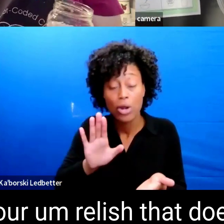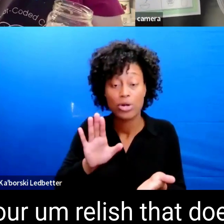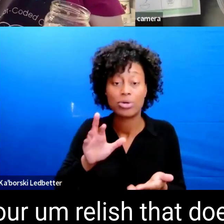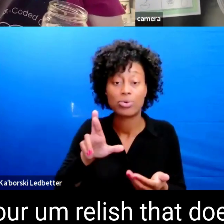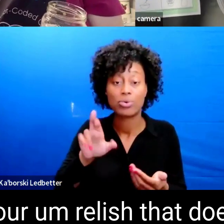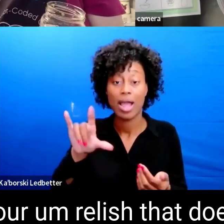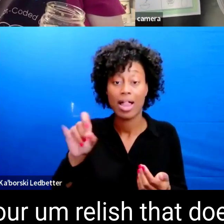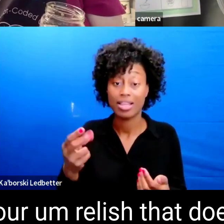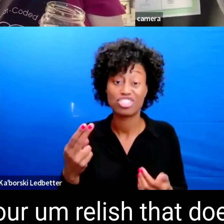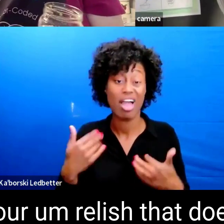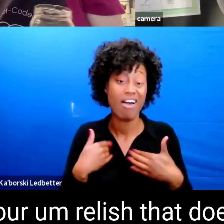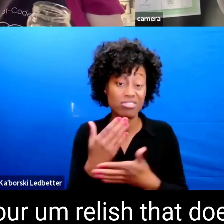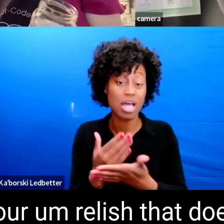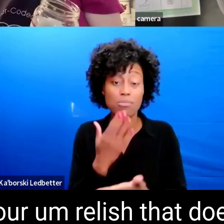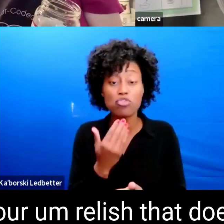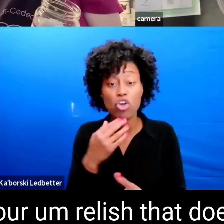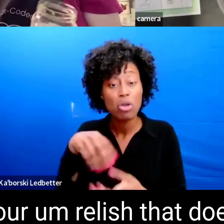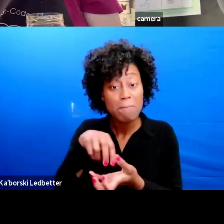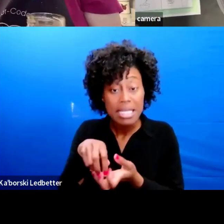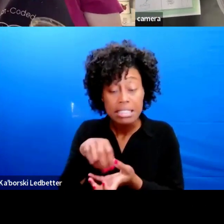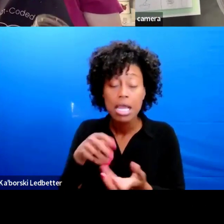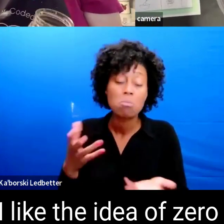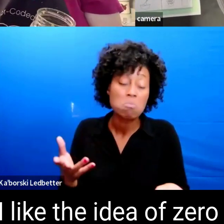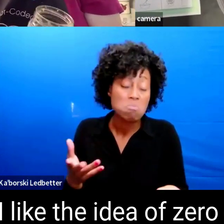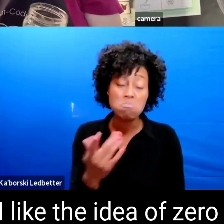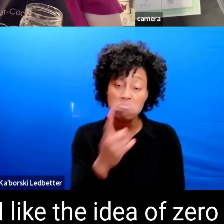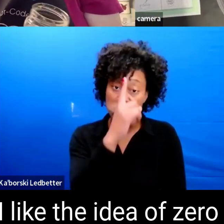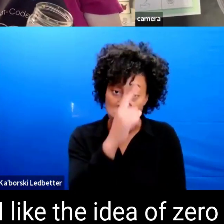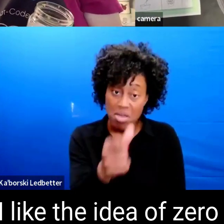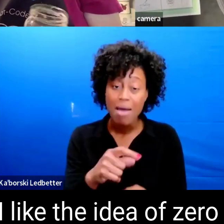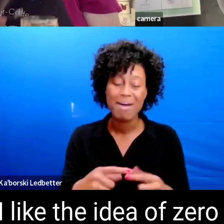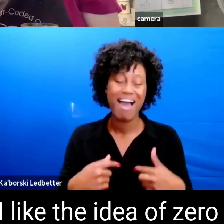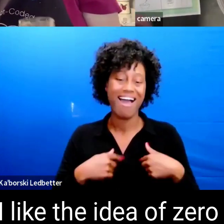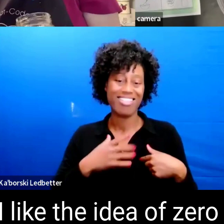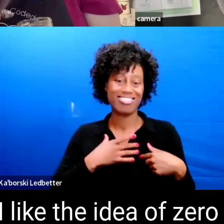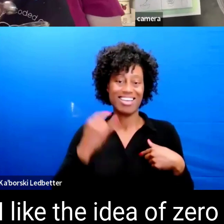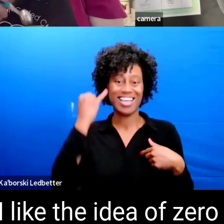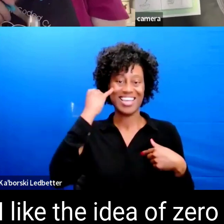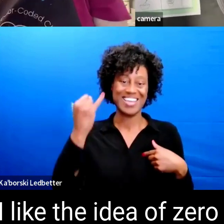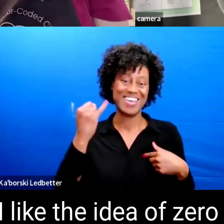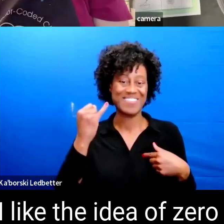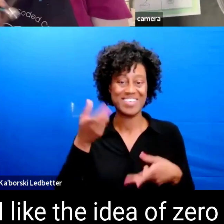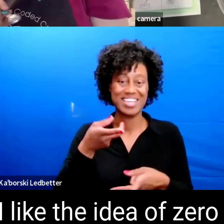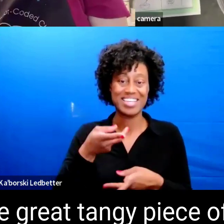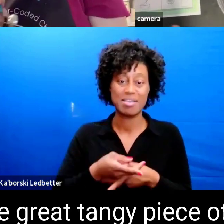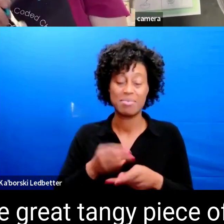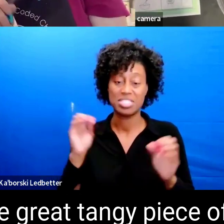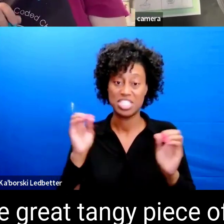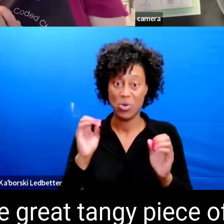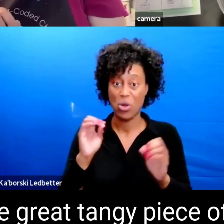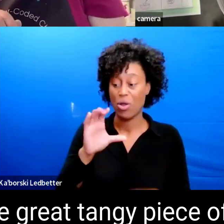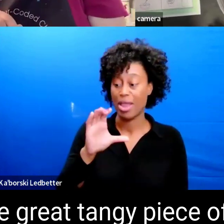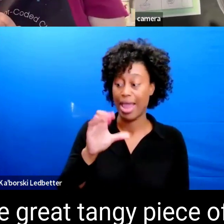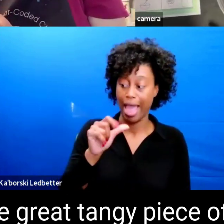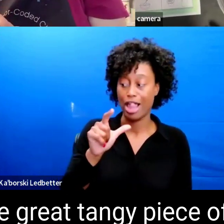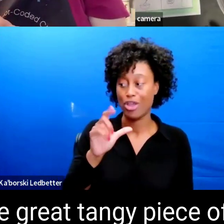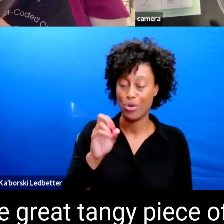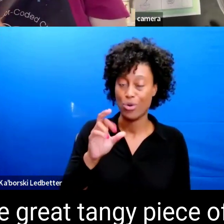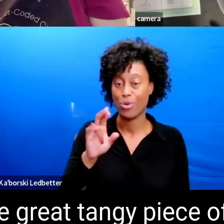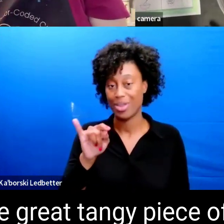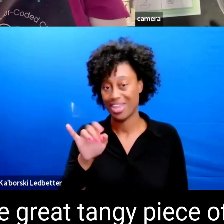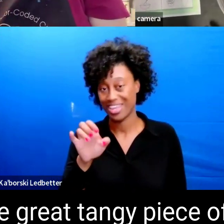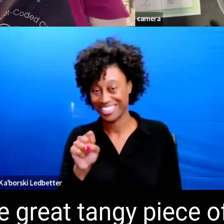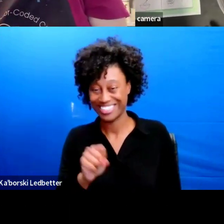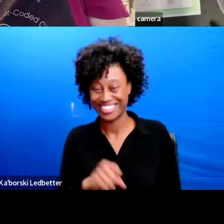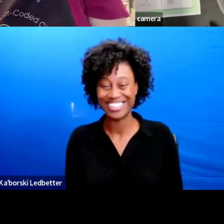that does have some sugar mixed into it, but I like the idea of 0 calories, but the great tangy piece